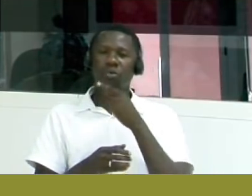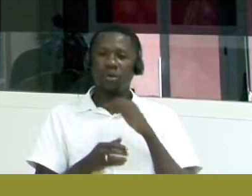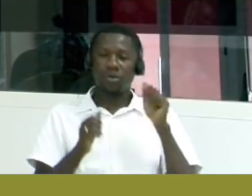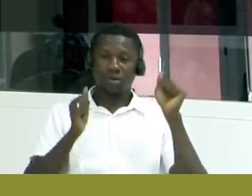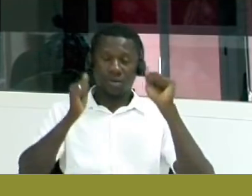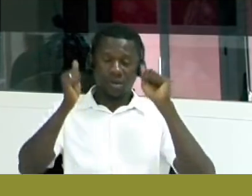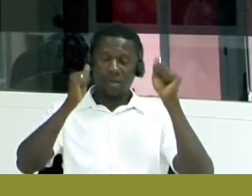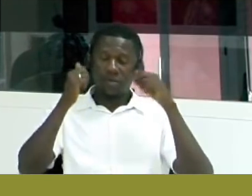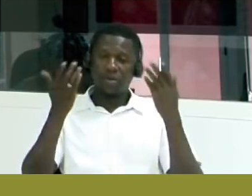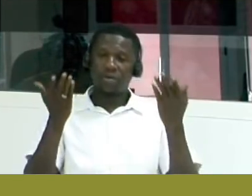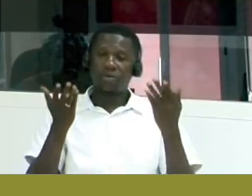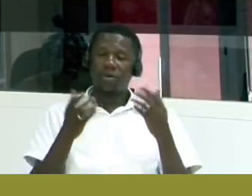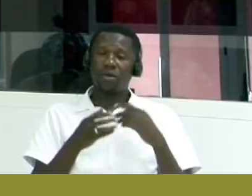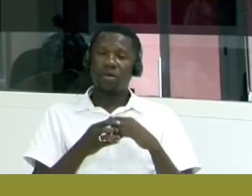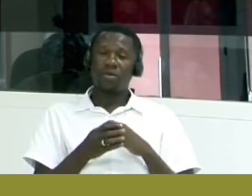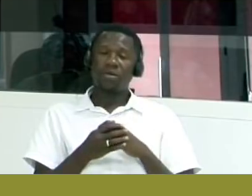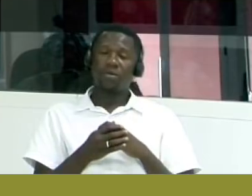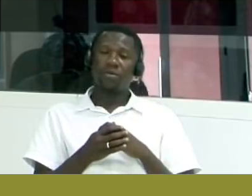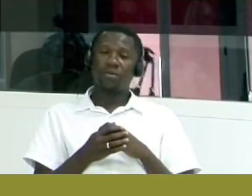Because of the calm.